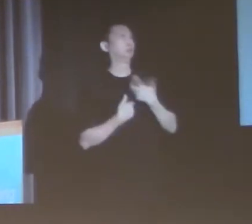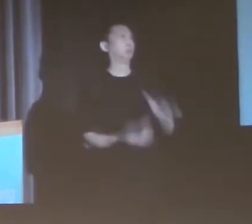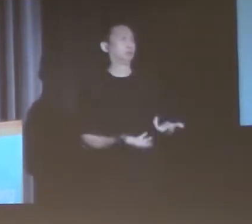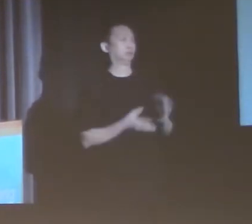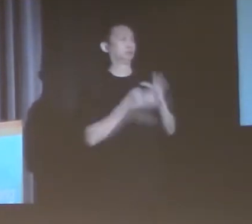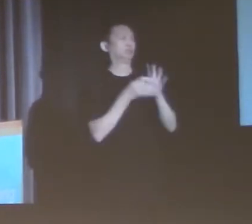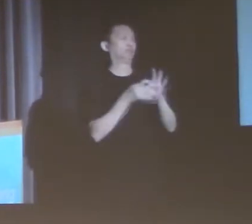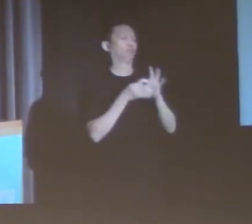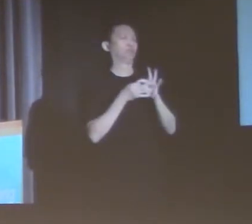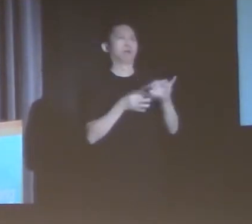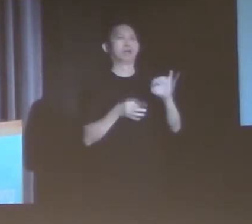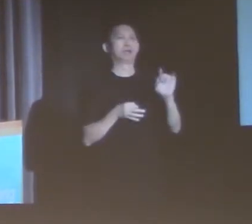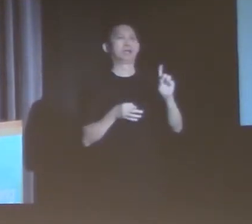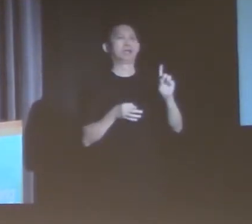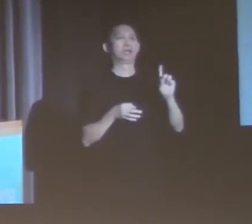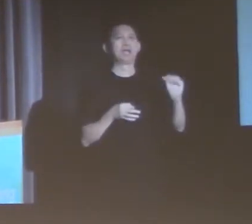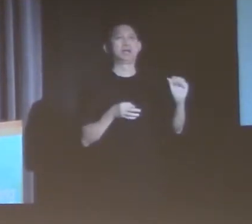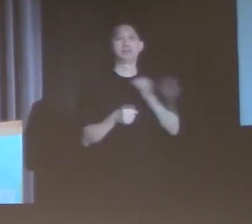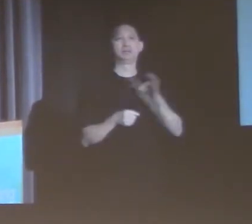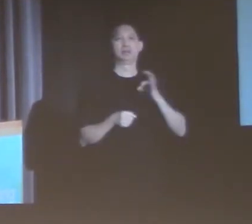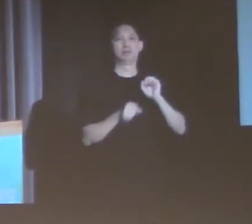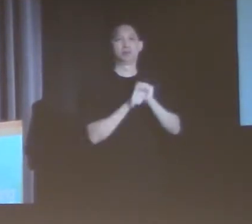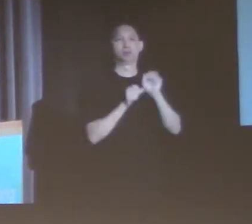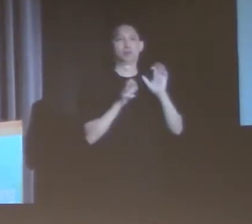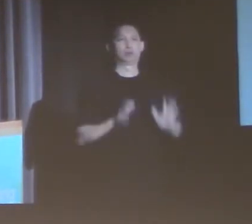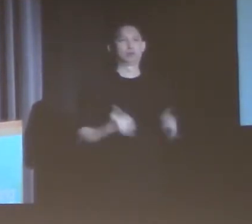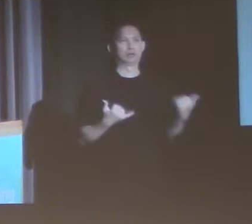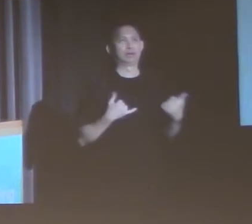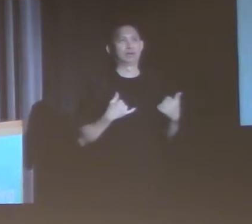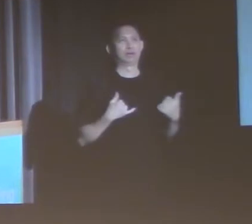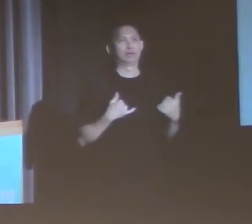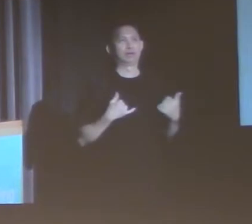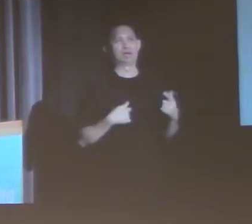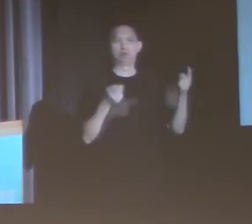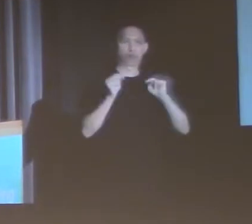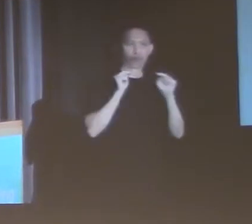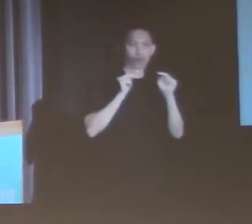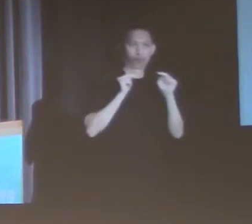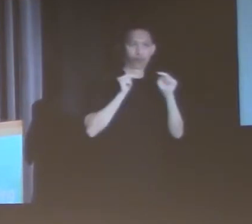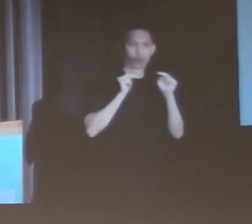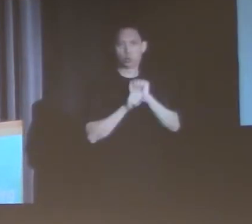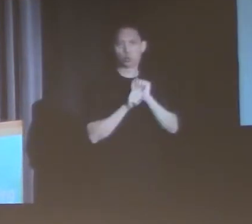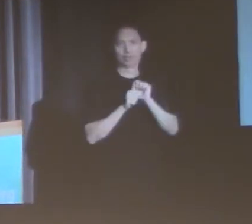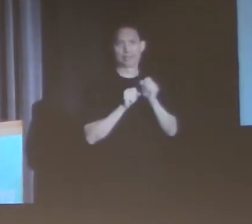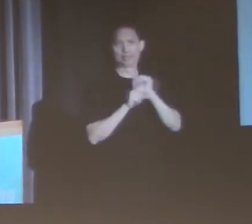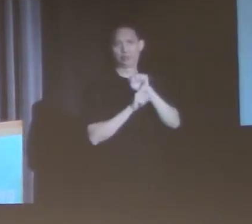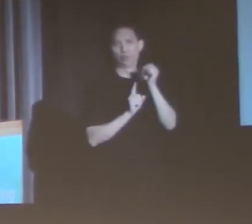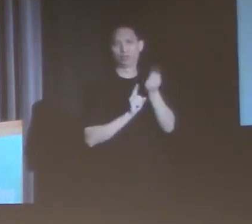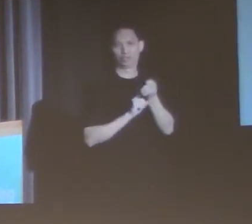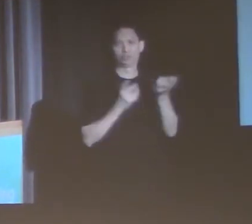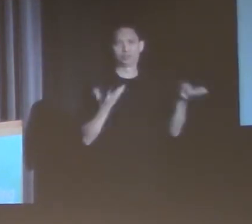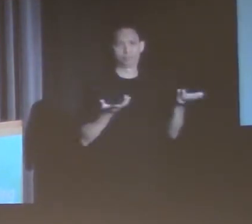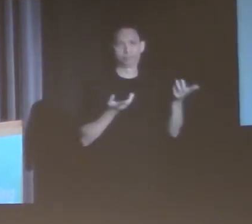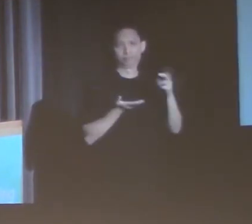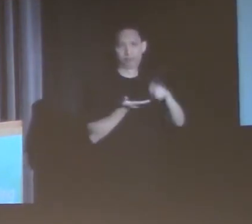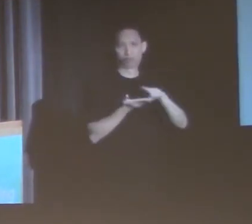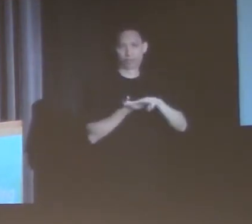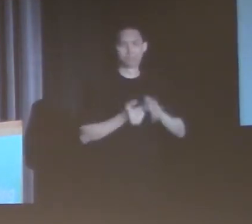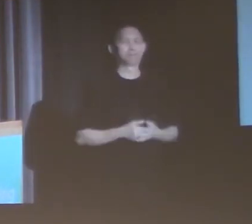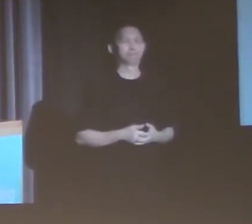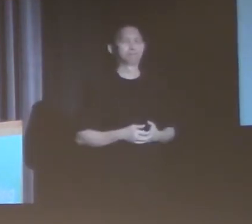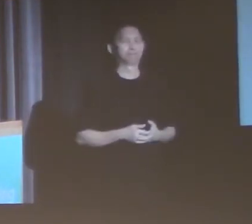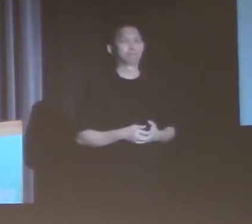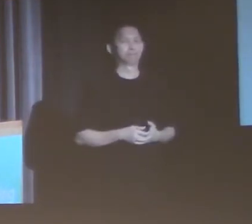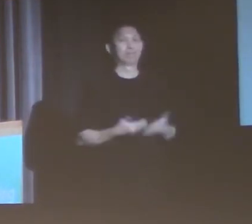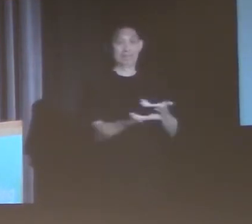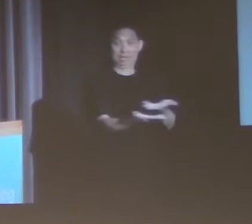staff workers currently bargaining for better working conditions. Thank you for joining us physically, and also